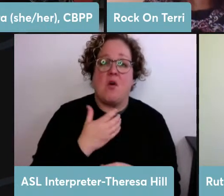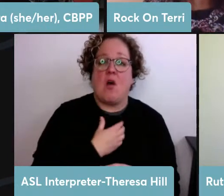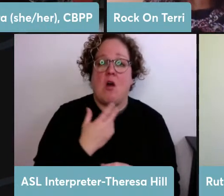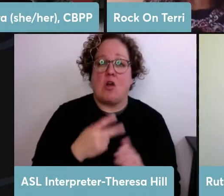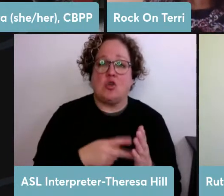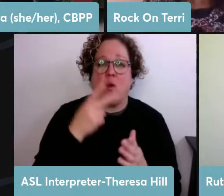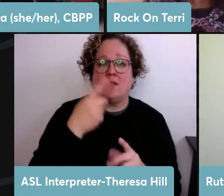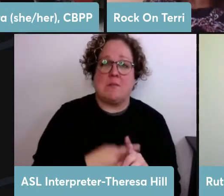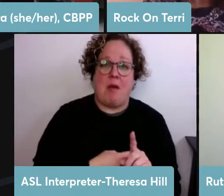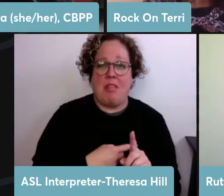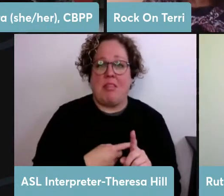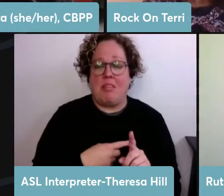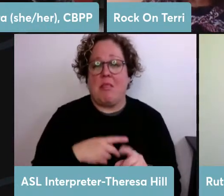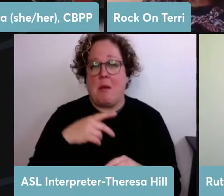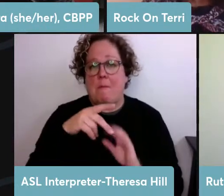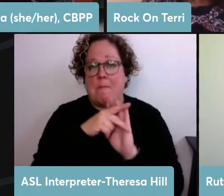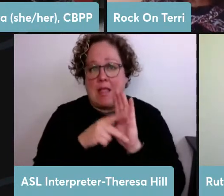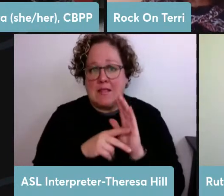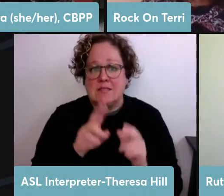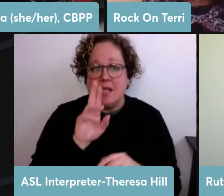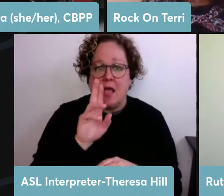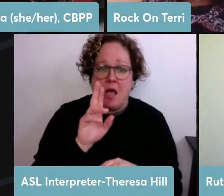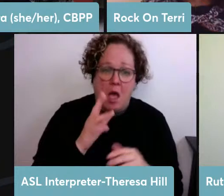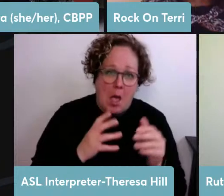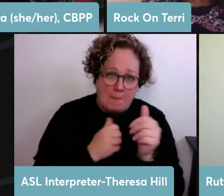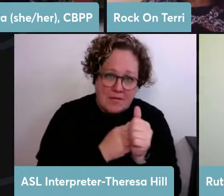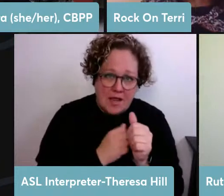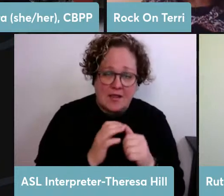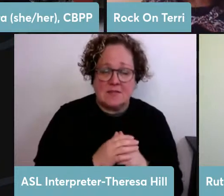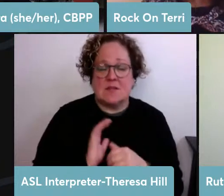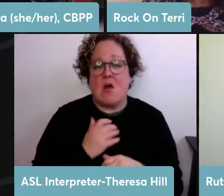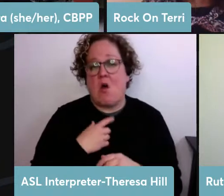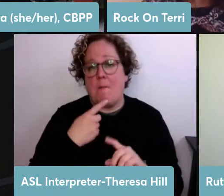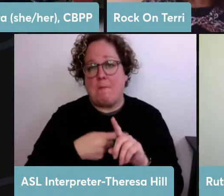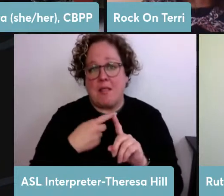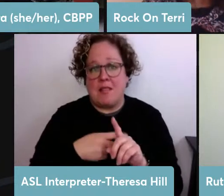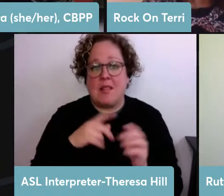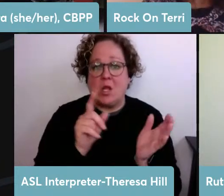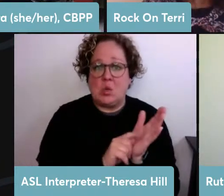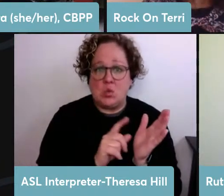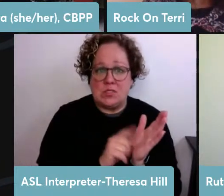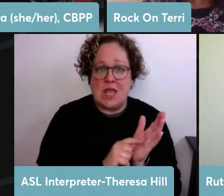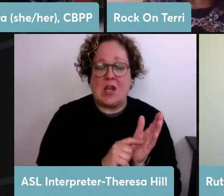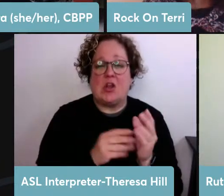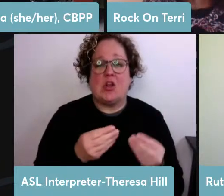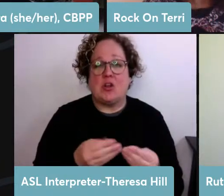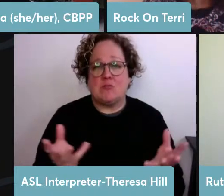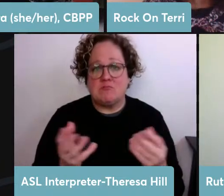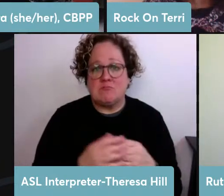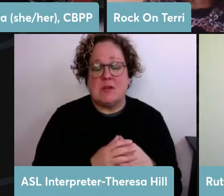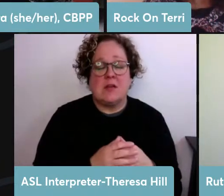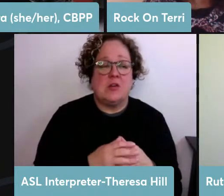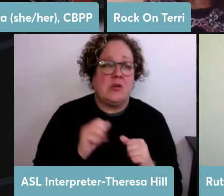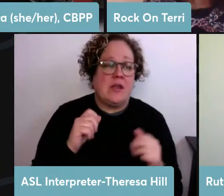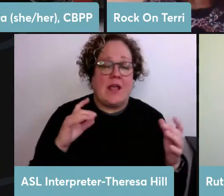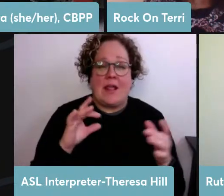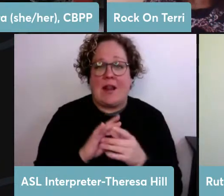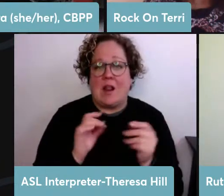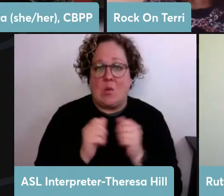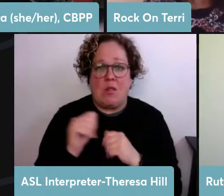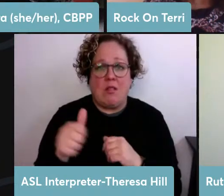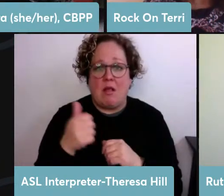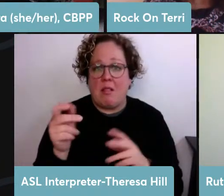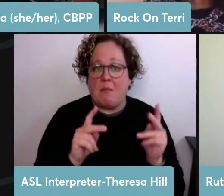month policy updates, our monthly newsletter. You can connect to other people who are working towards